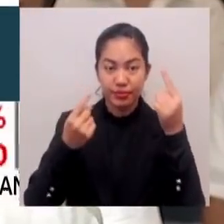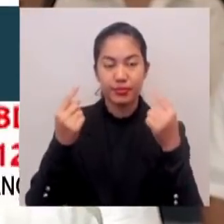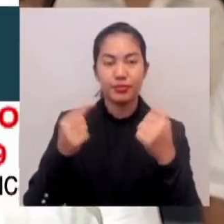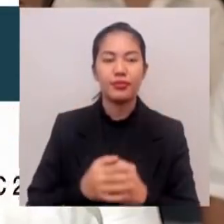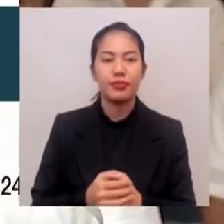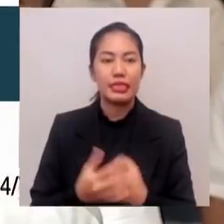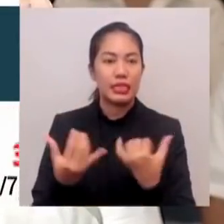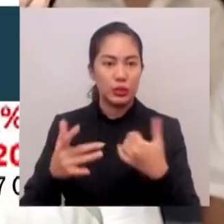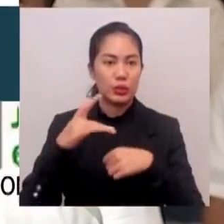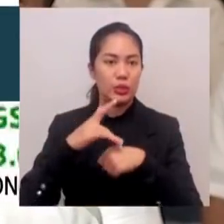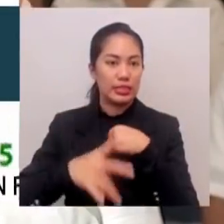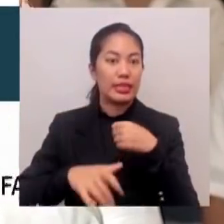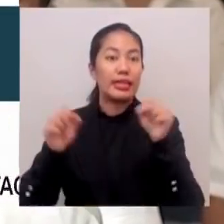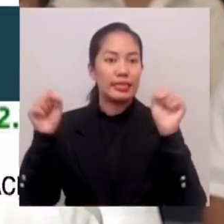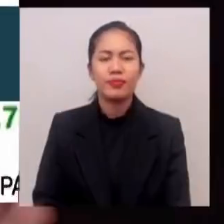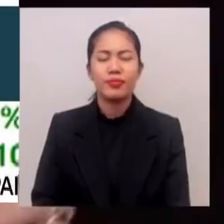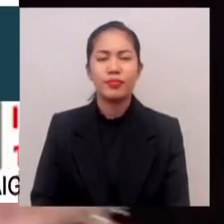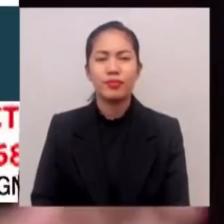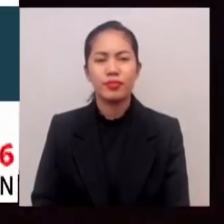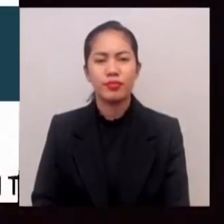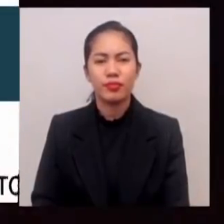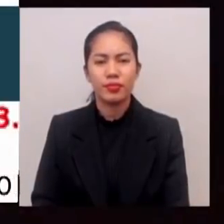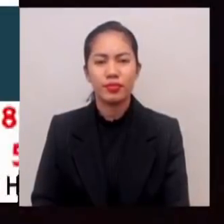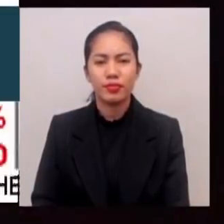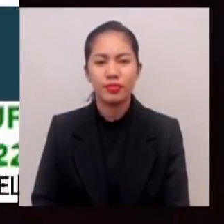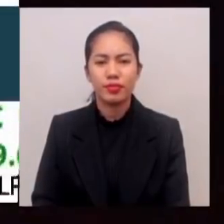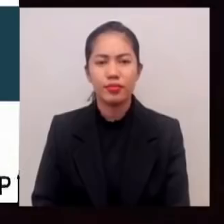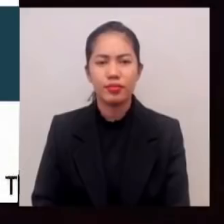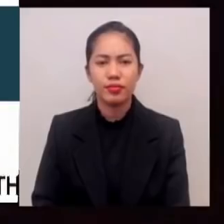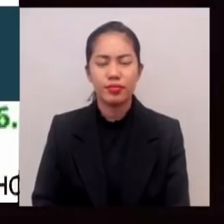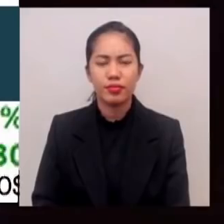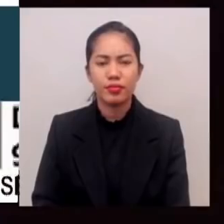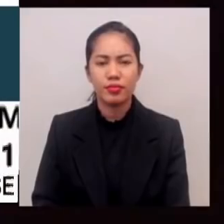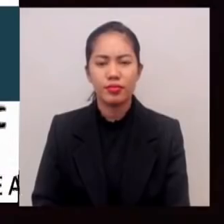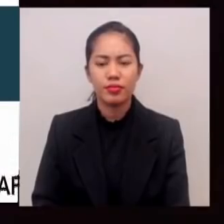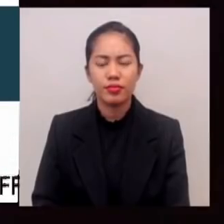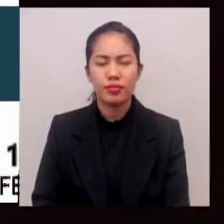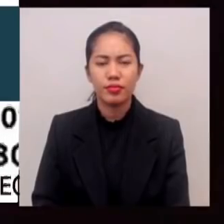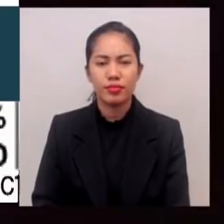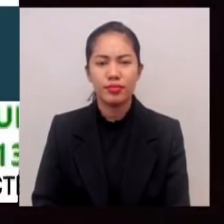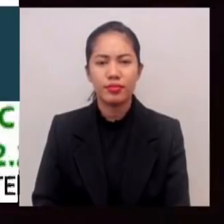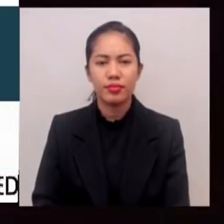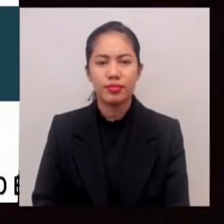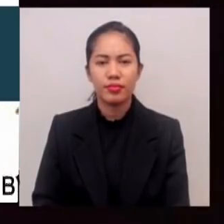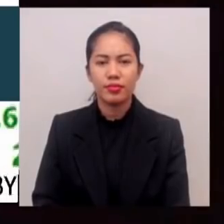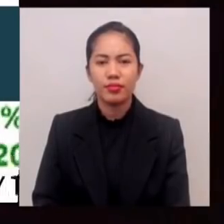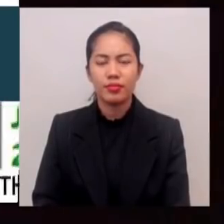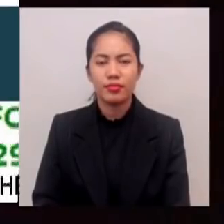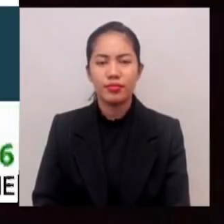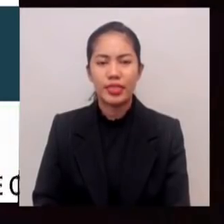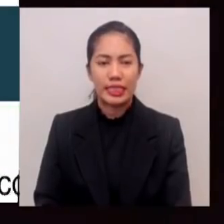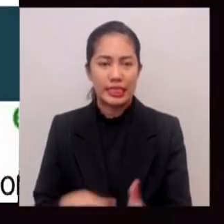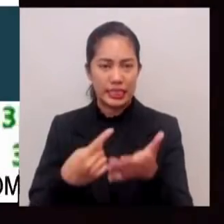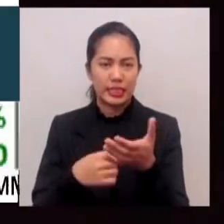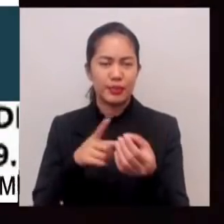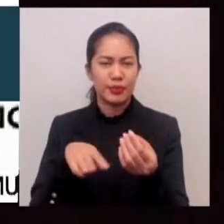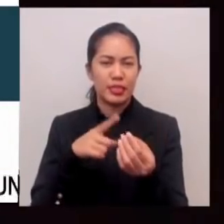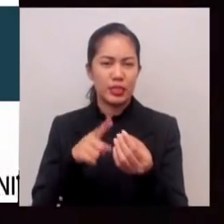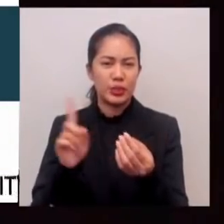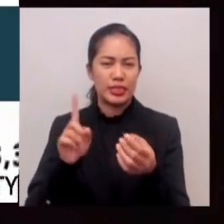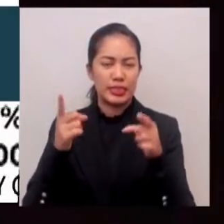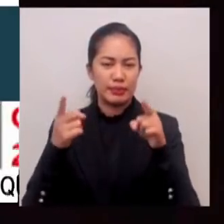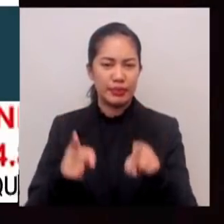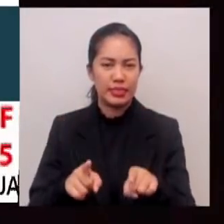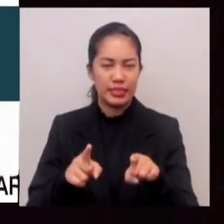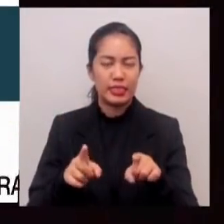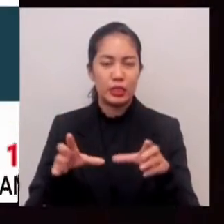can already make some adjustments. When you talk about what's happening in the camp of